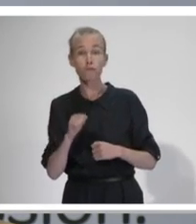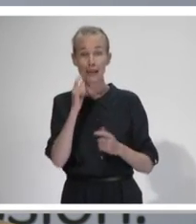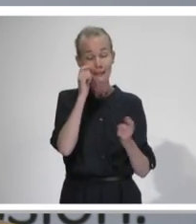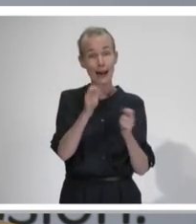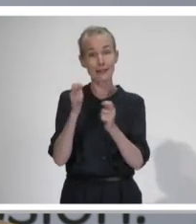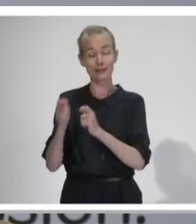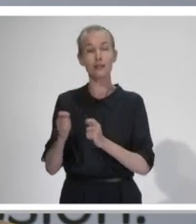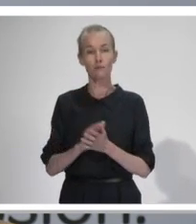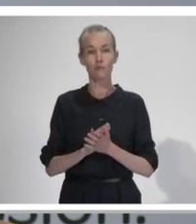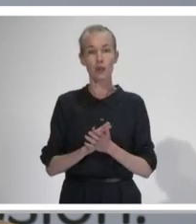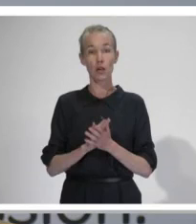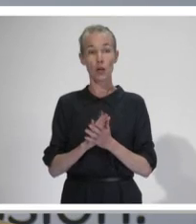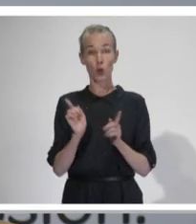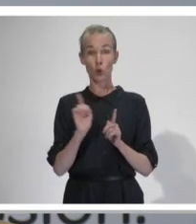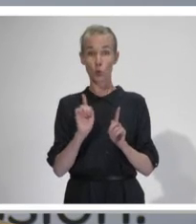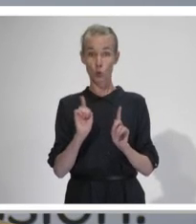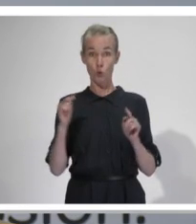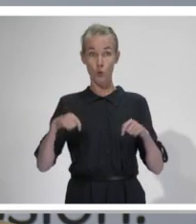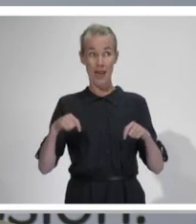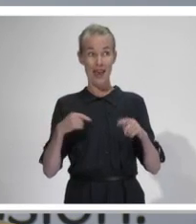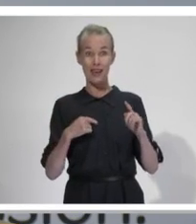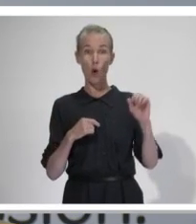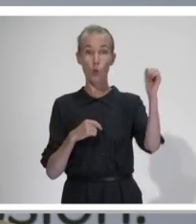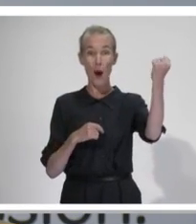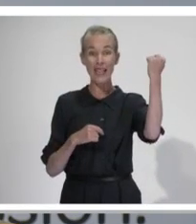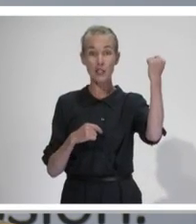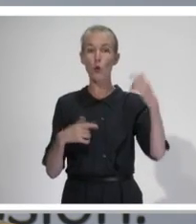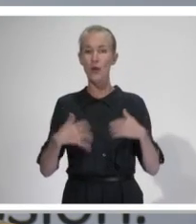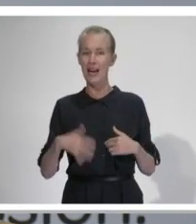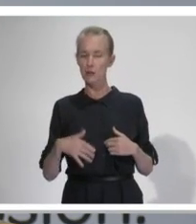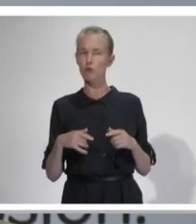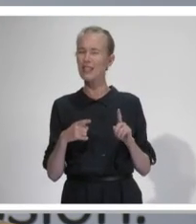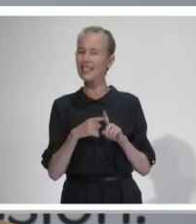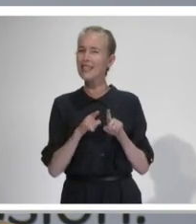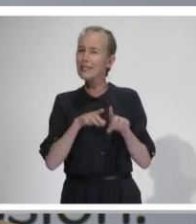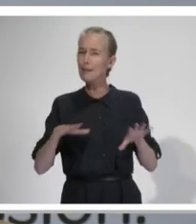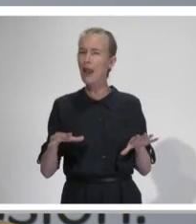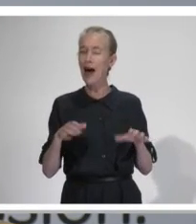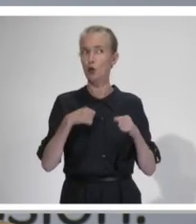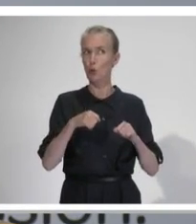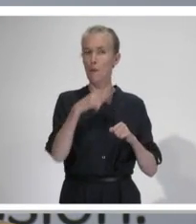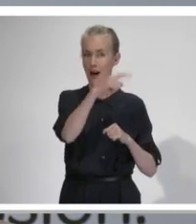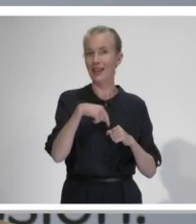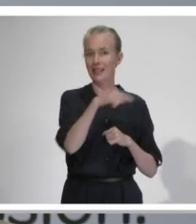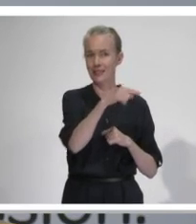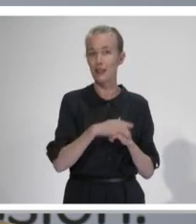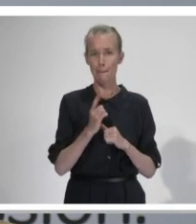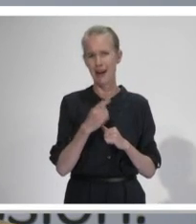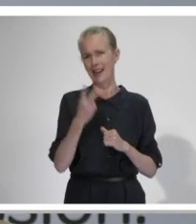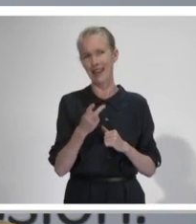the rollout today in Waikato and Canterbury will be following the same sort of model, but completely